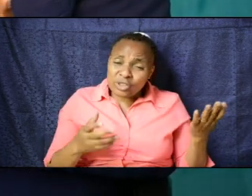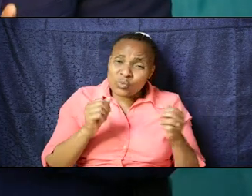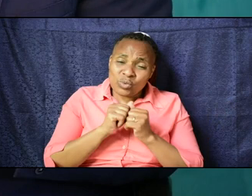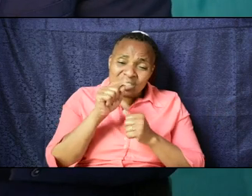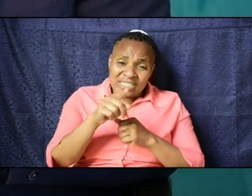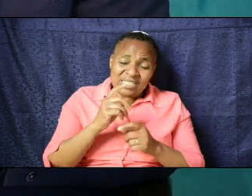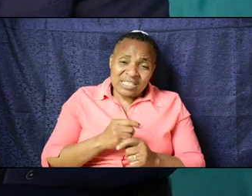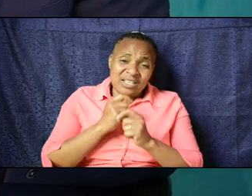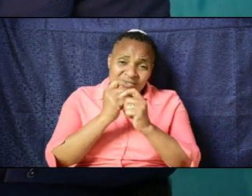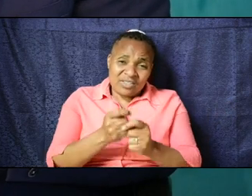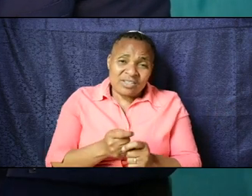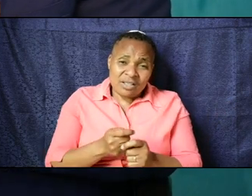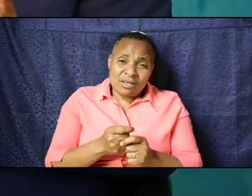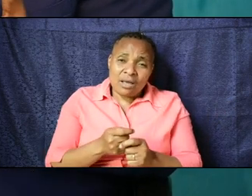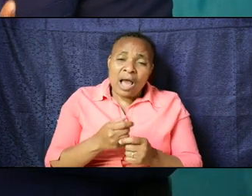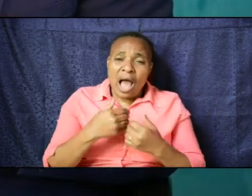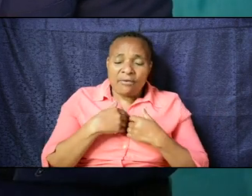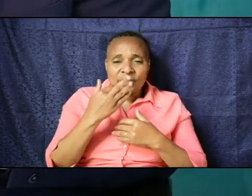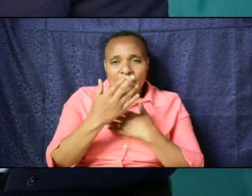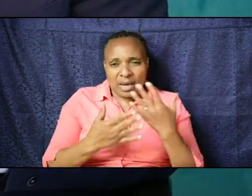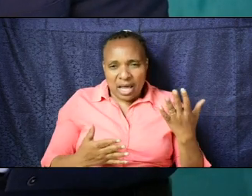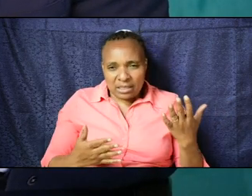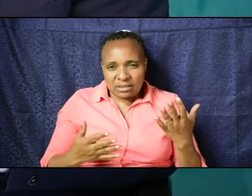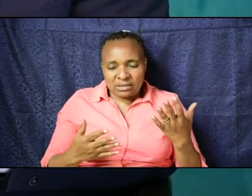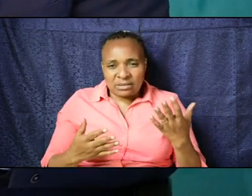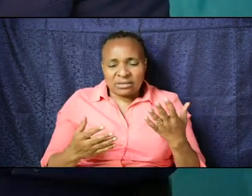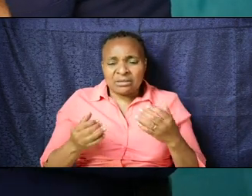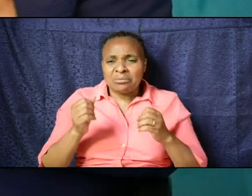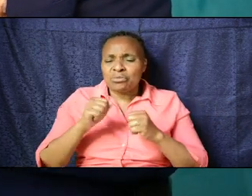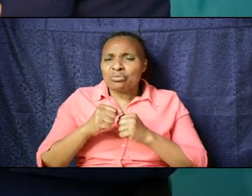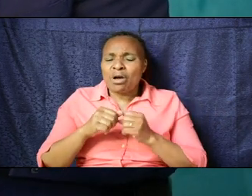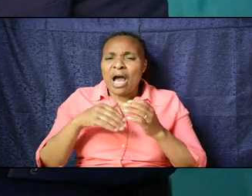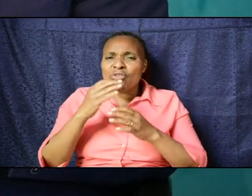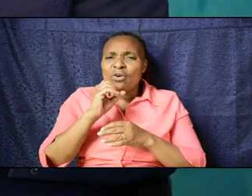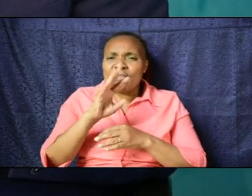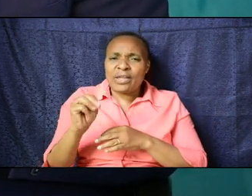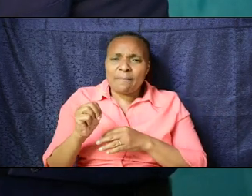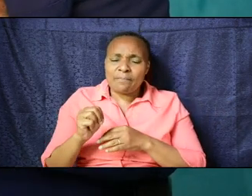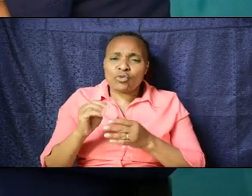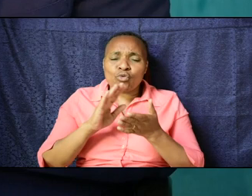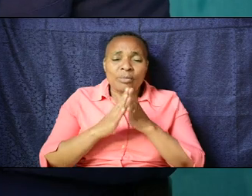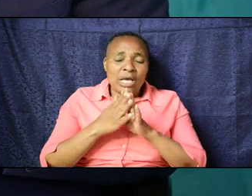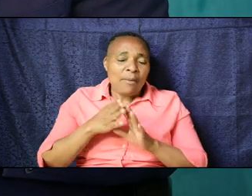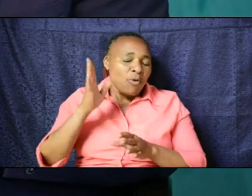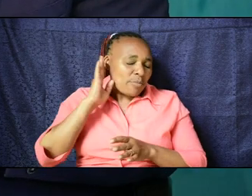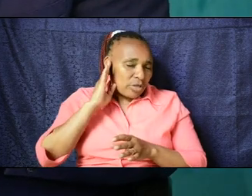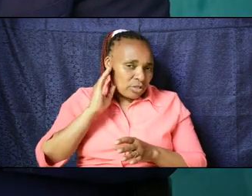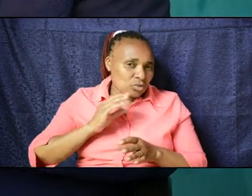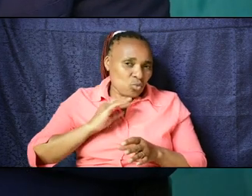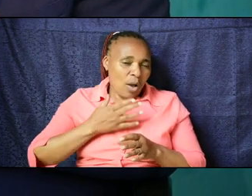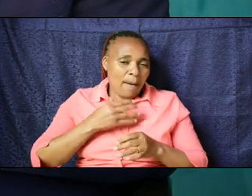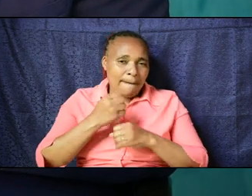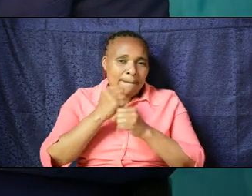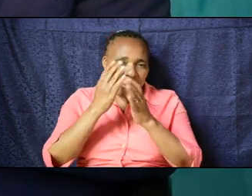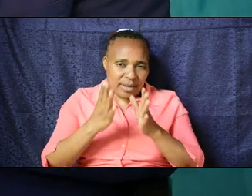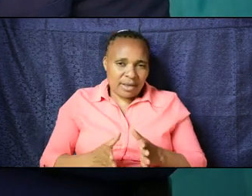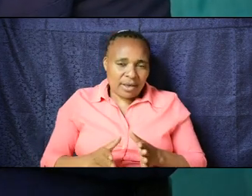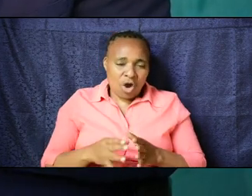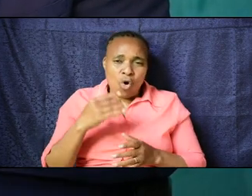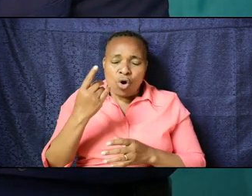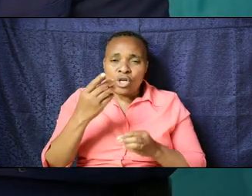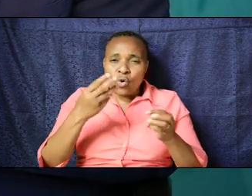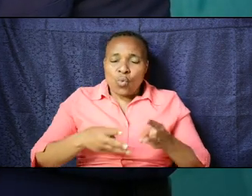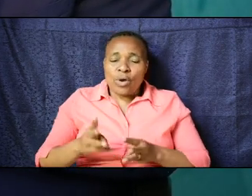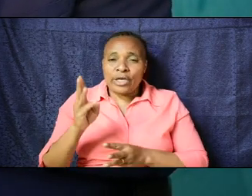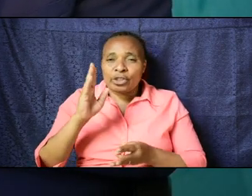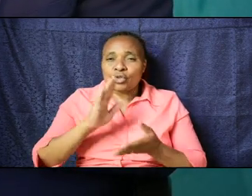it? We have the blood. We just have to have faith in him and be obedient to our maker. That's Amen. The only way we can be able to